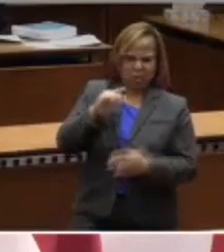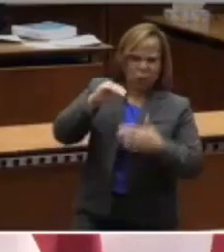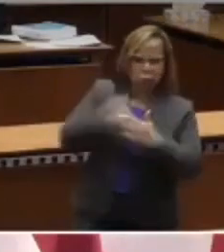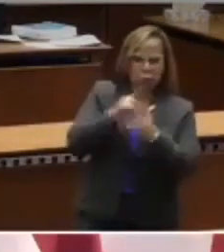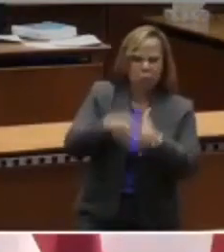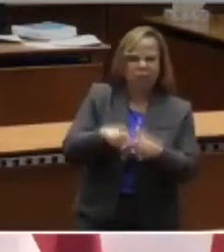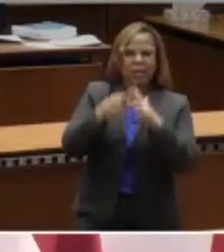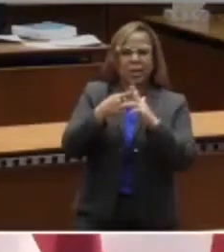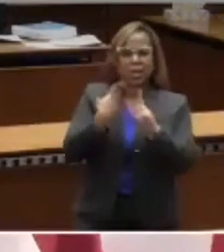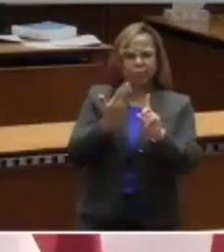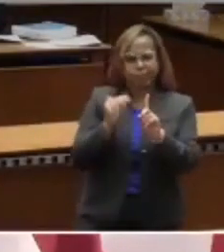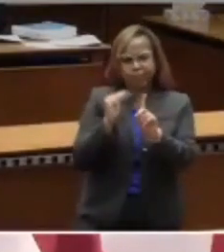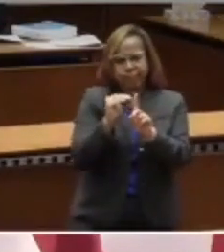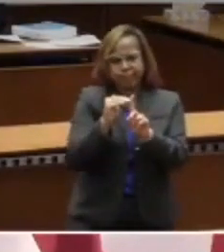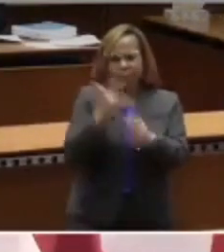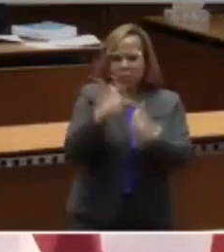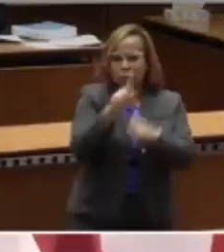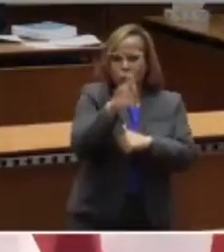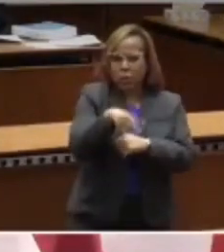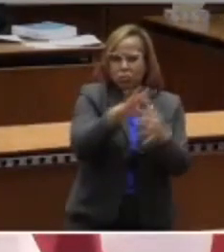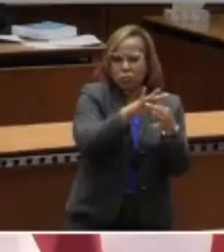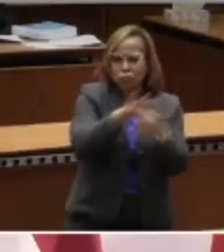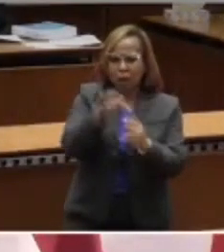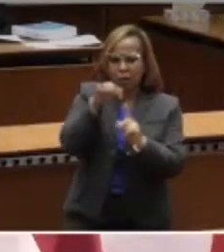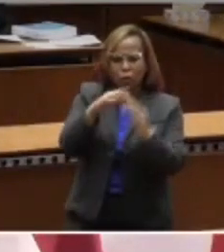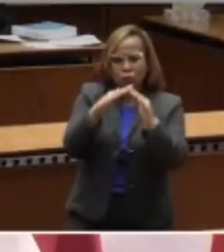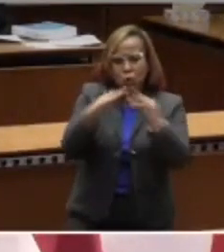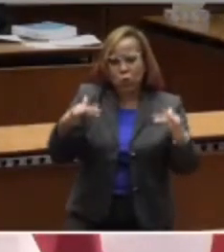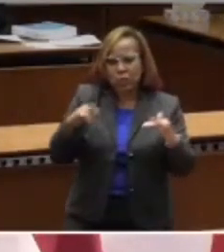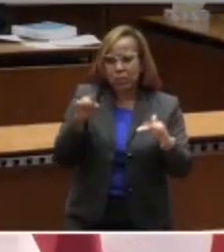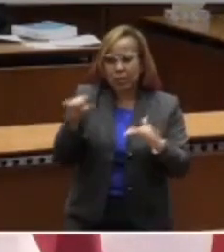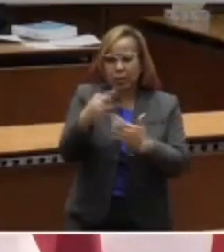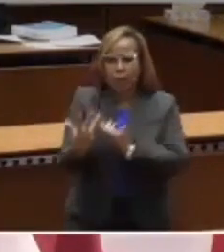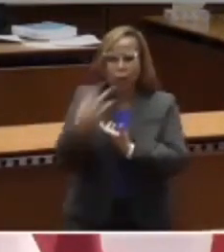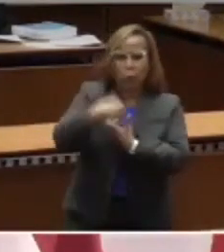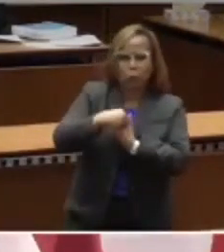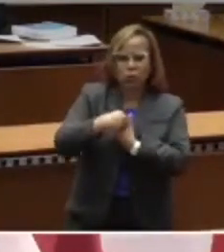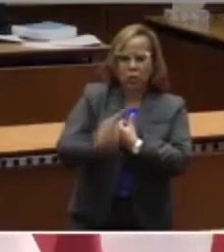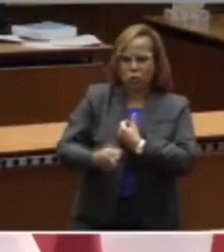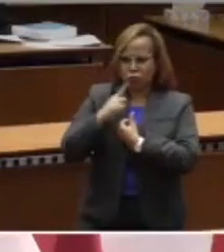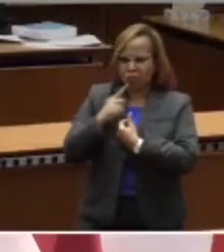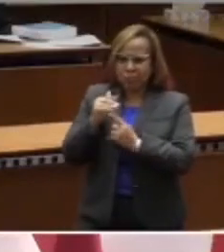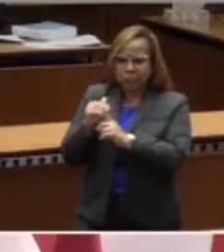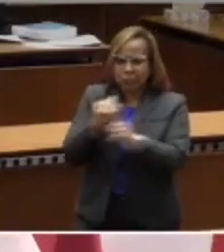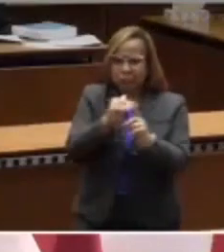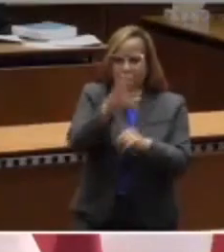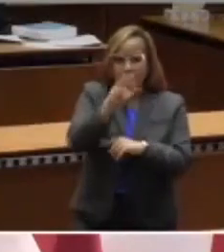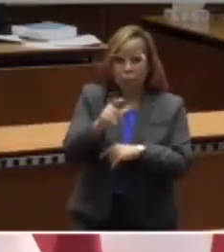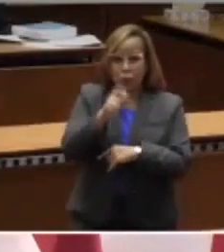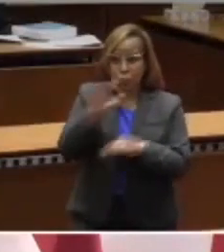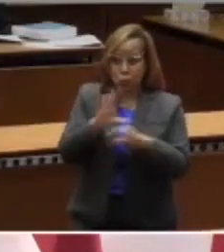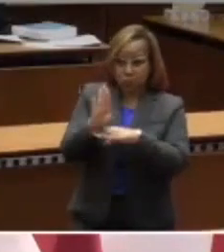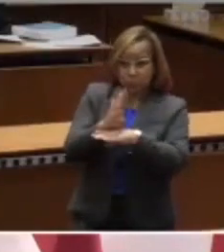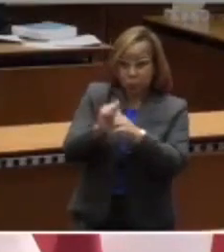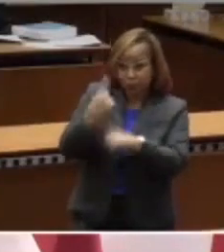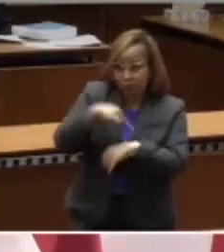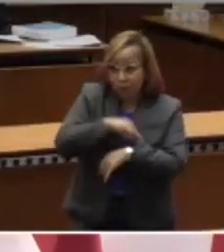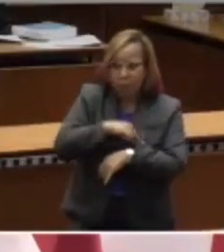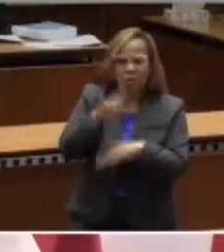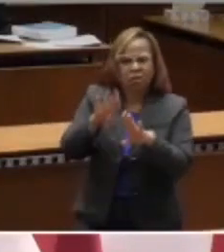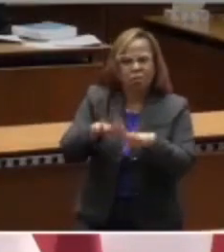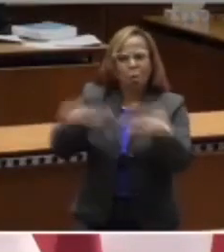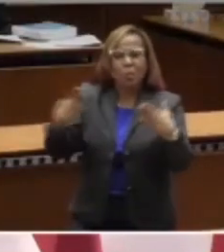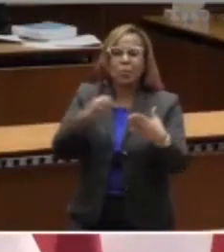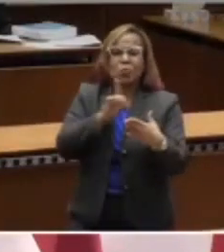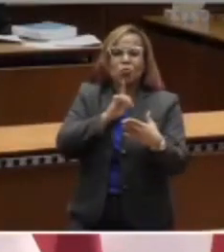beginning of asking tougher questions around diversity and inclusion and incentivizing companies who do business with us to open